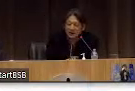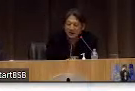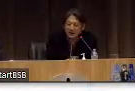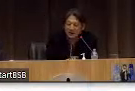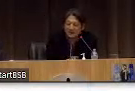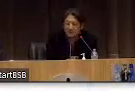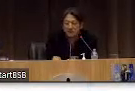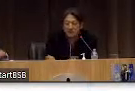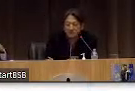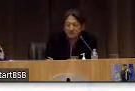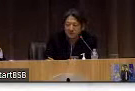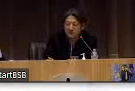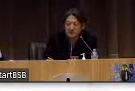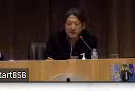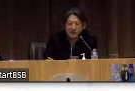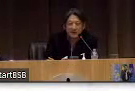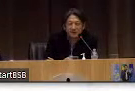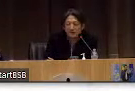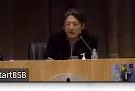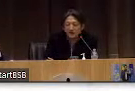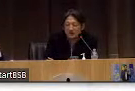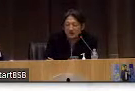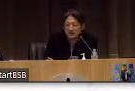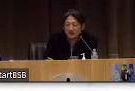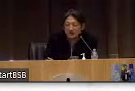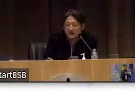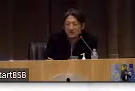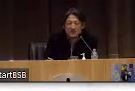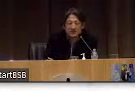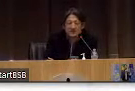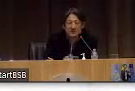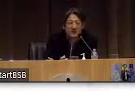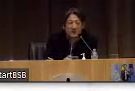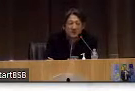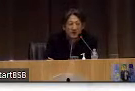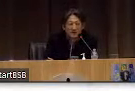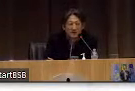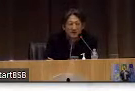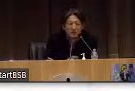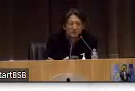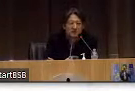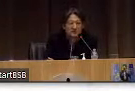Everyone know how complex is SUS